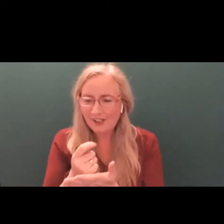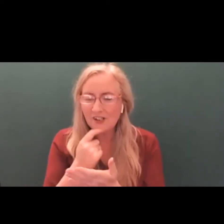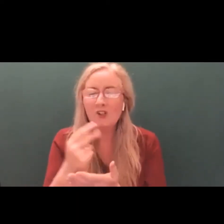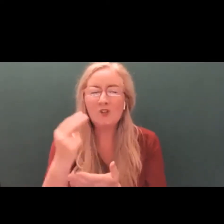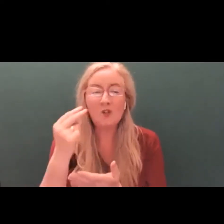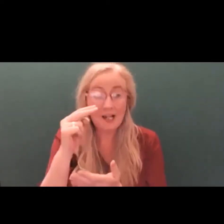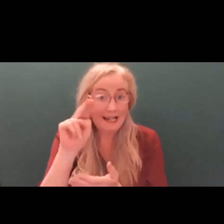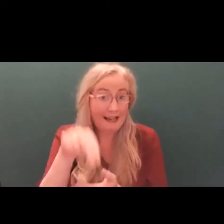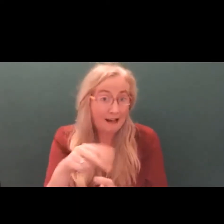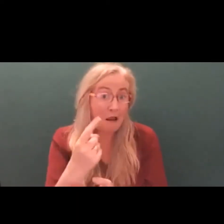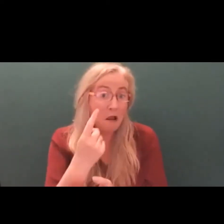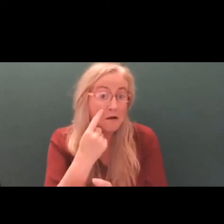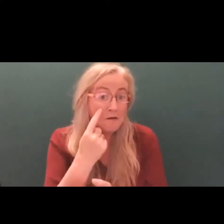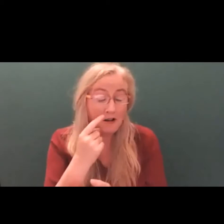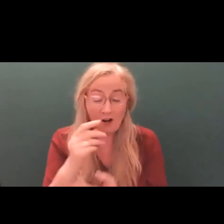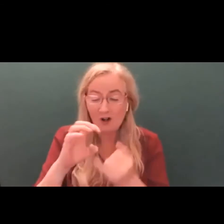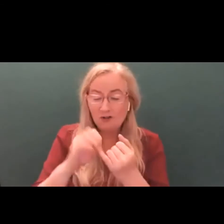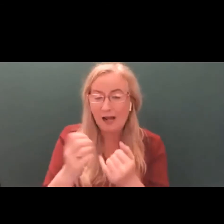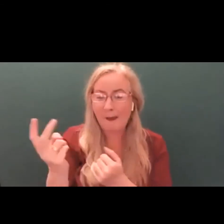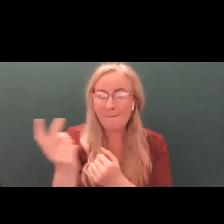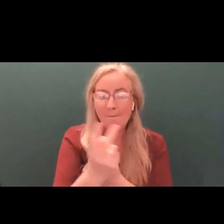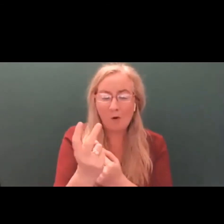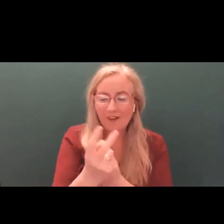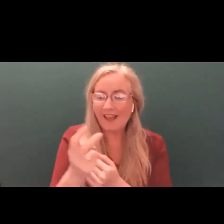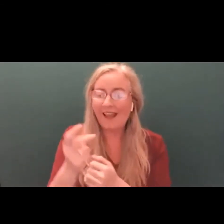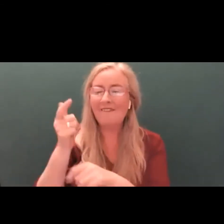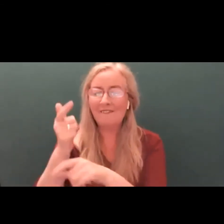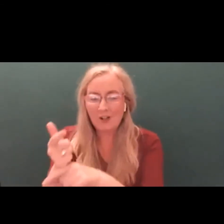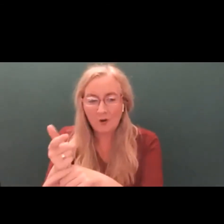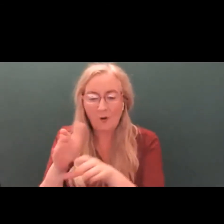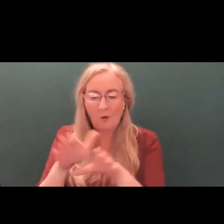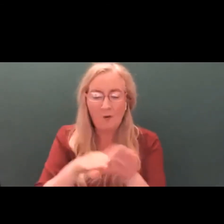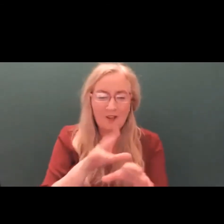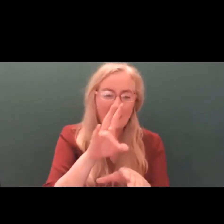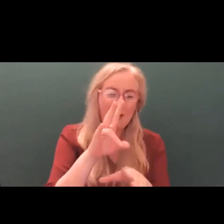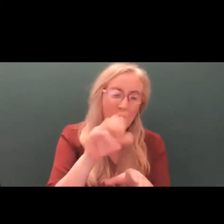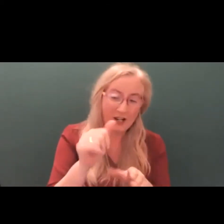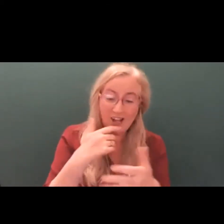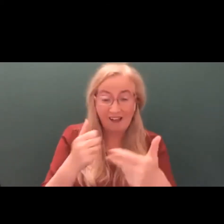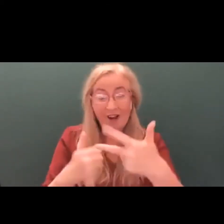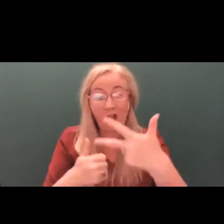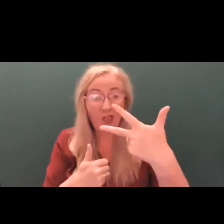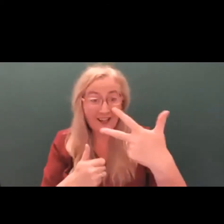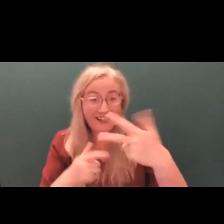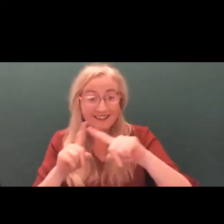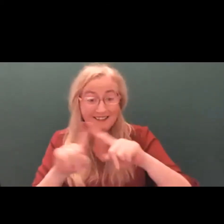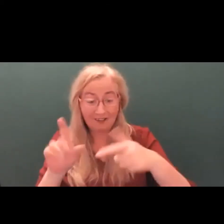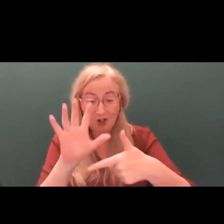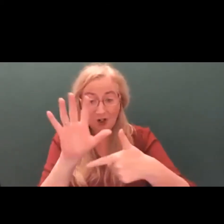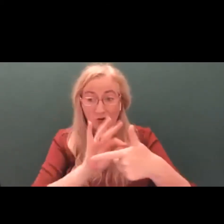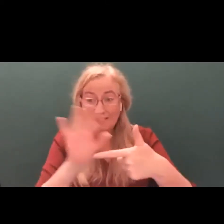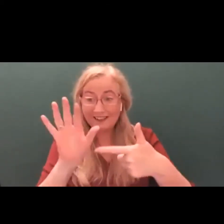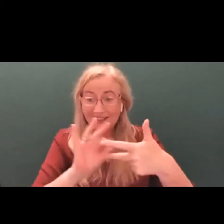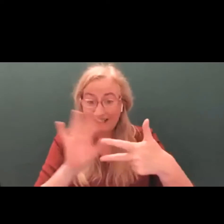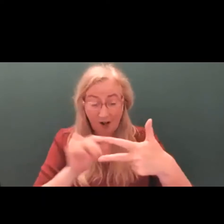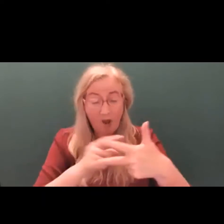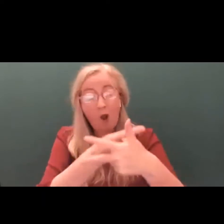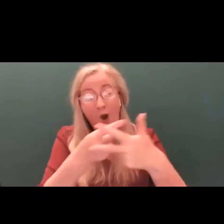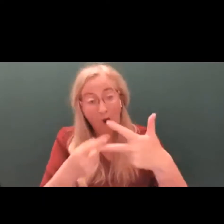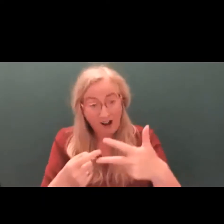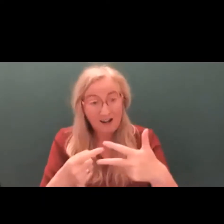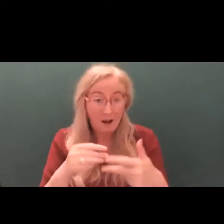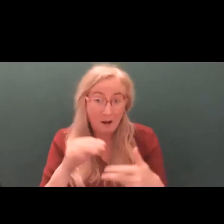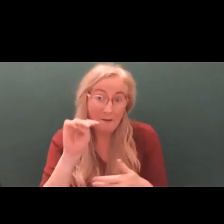both and have the video and then have a live session with the videos. So there's 3 options there, and all seem perfectly doable, I